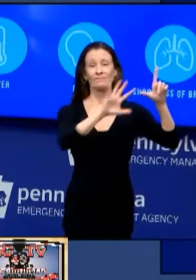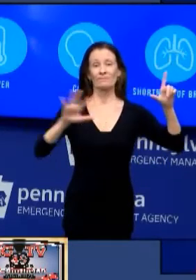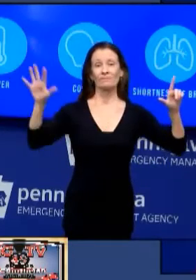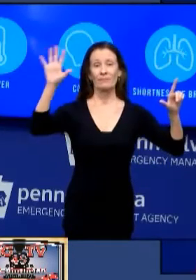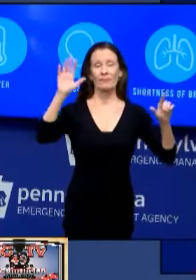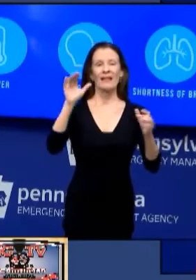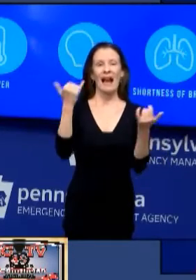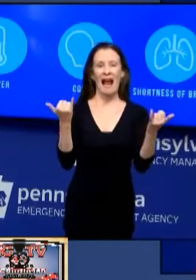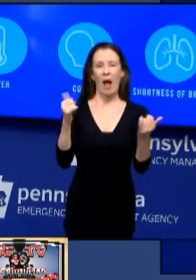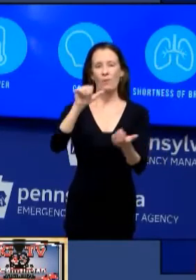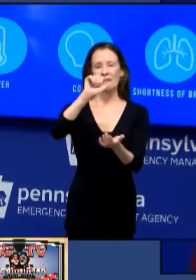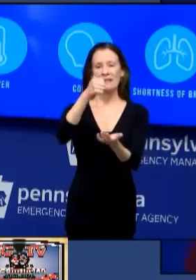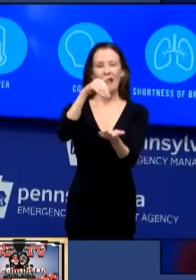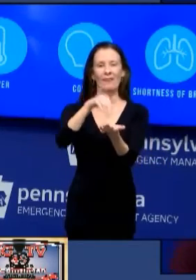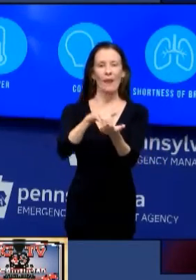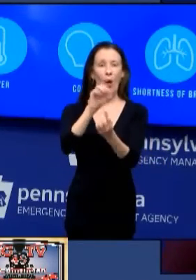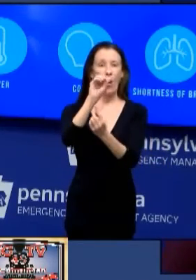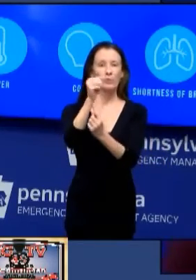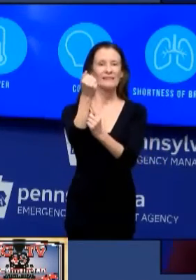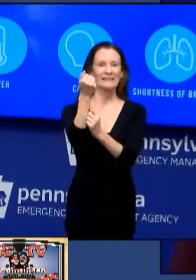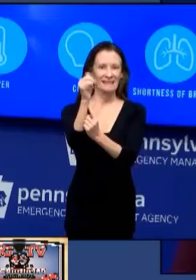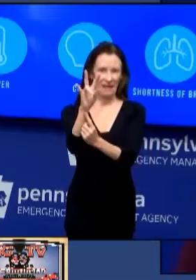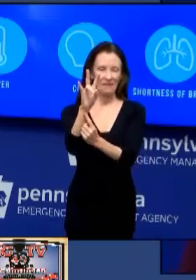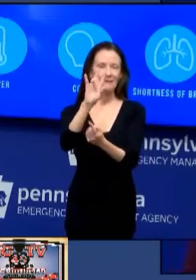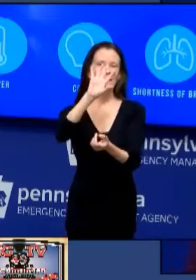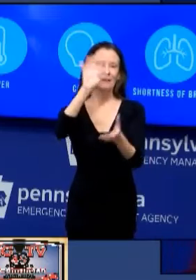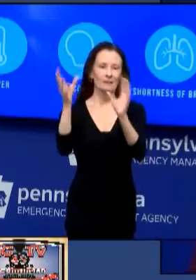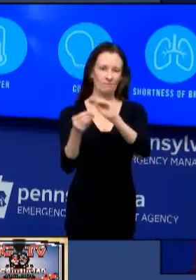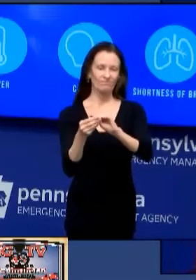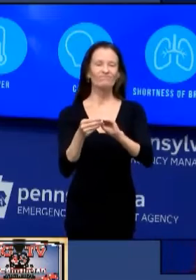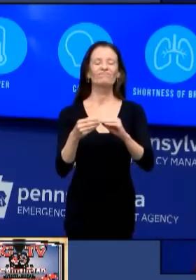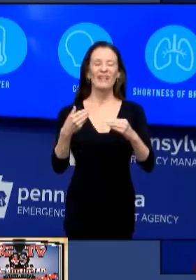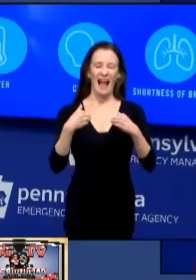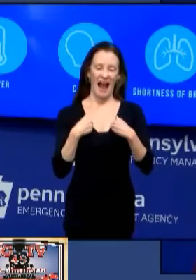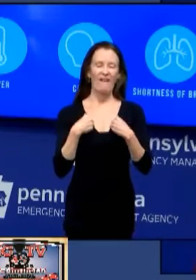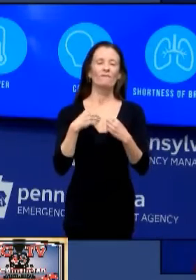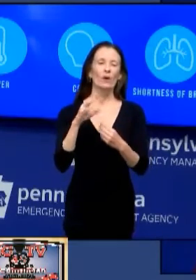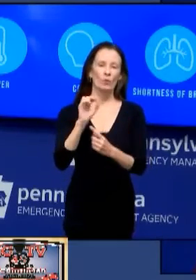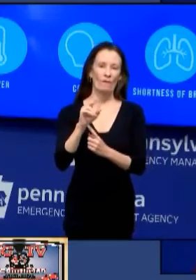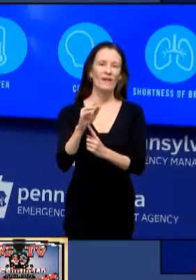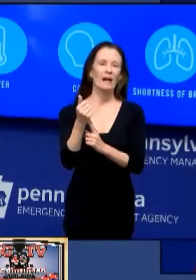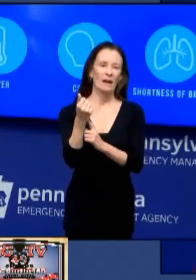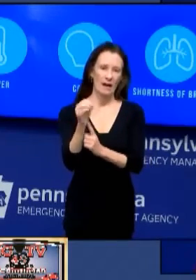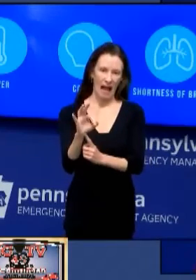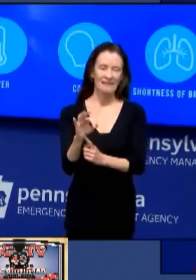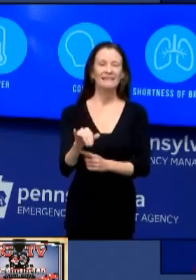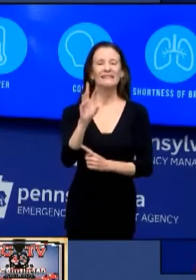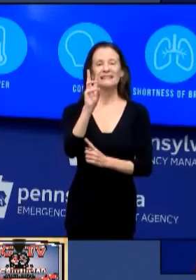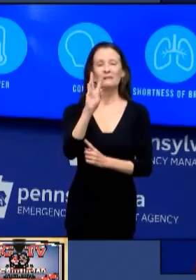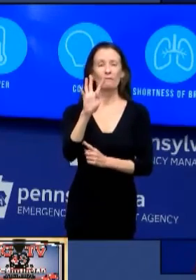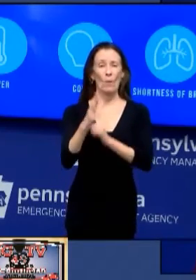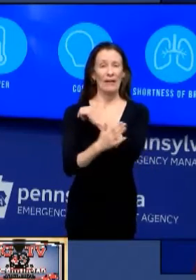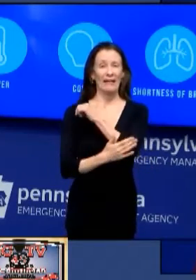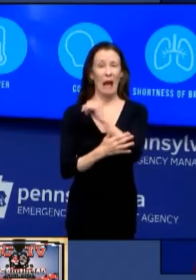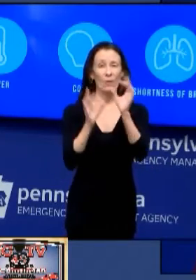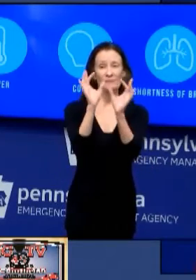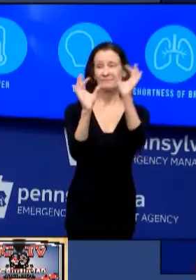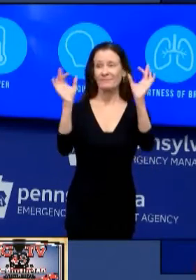10,017 Pennsylvanians who have tested positive now in 64 counties in Pennsylvania.